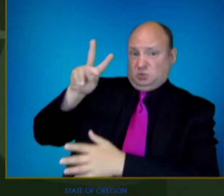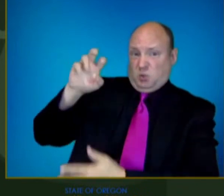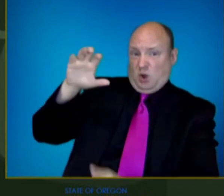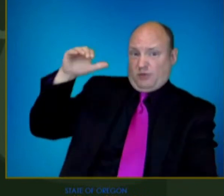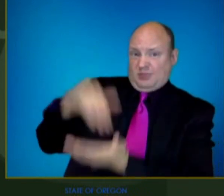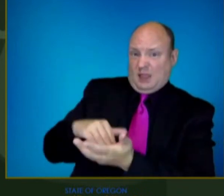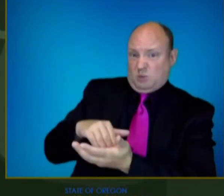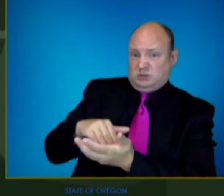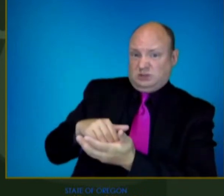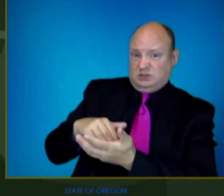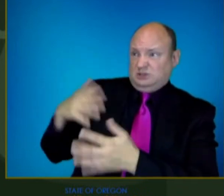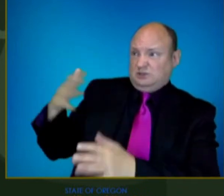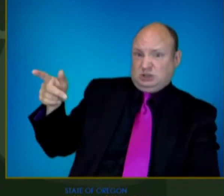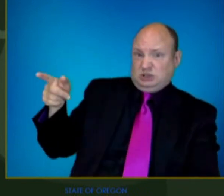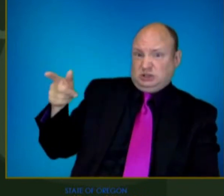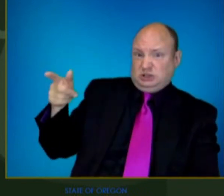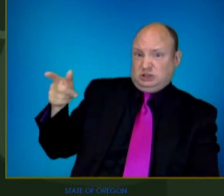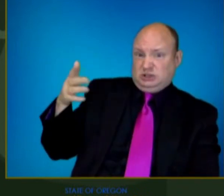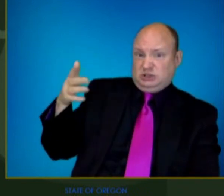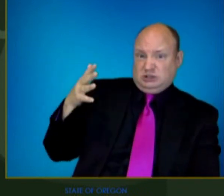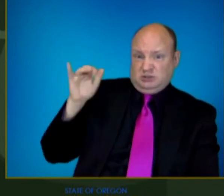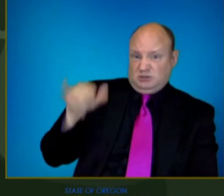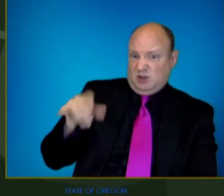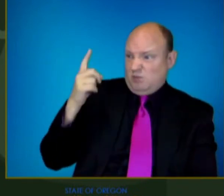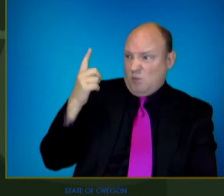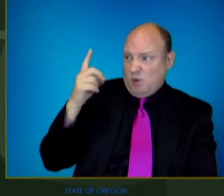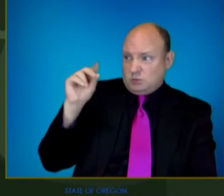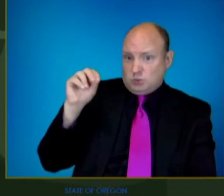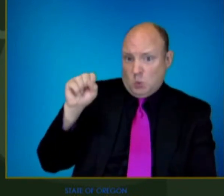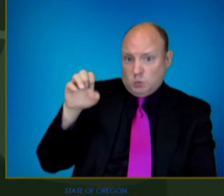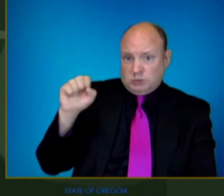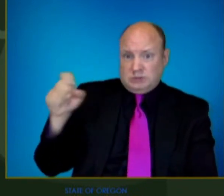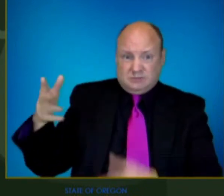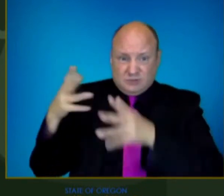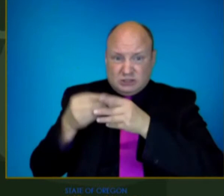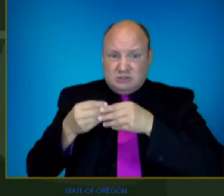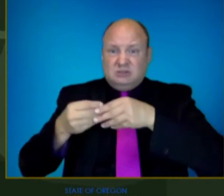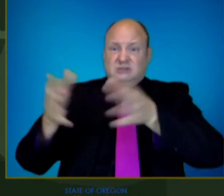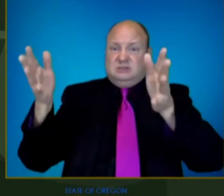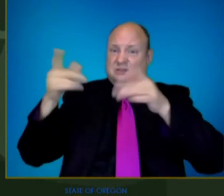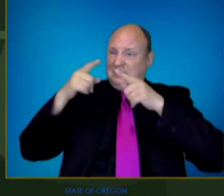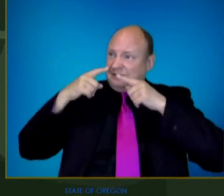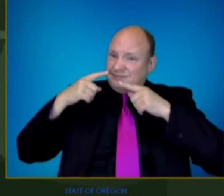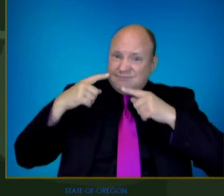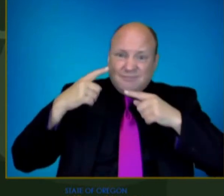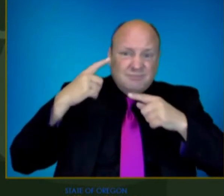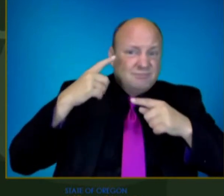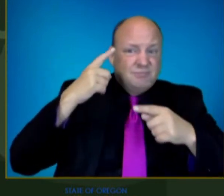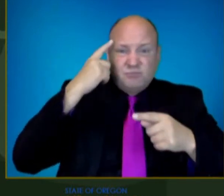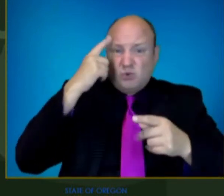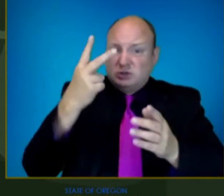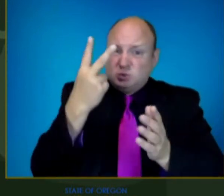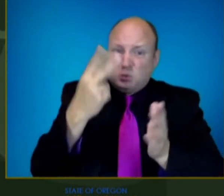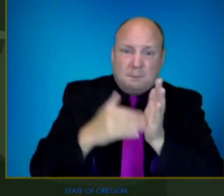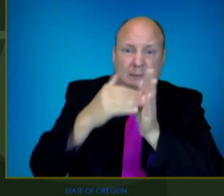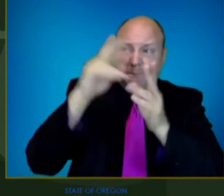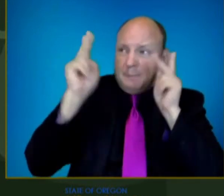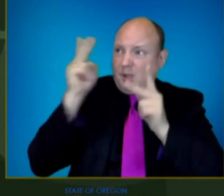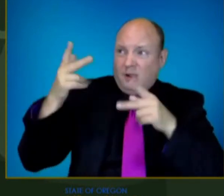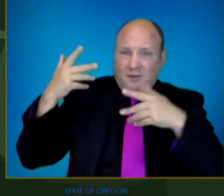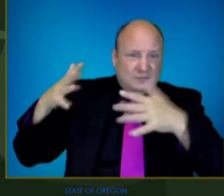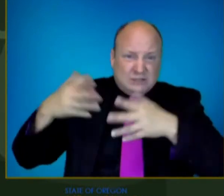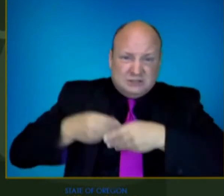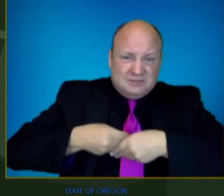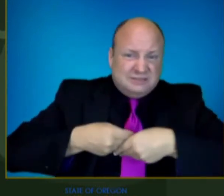vaccine. The vaccines have proven to be safe and effective for hundreds of millions of people with no evidence of longer-term effects. The